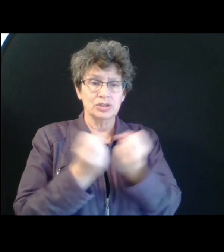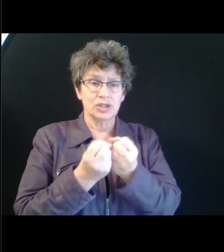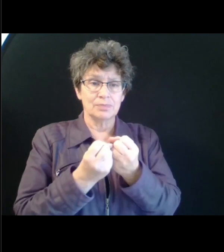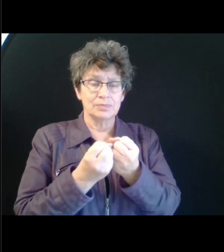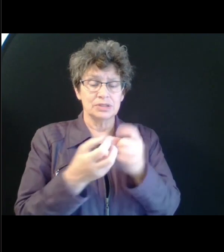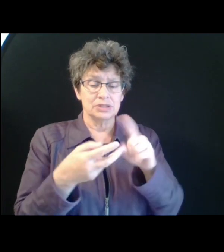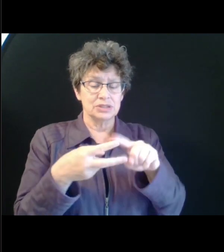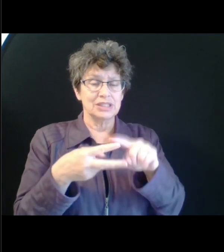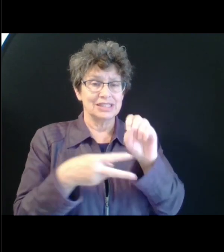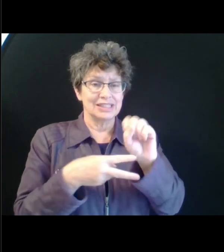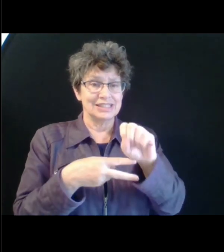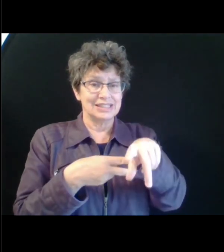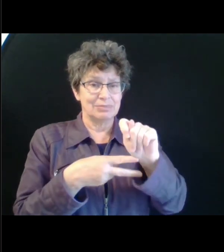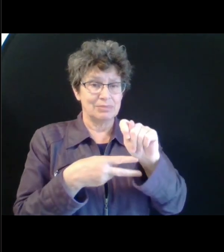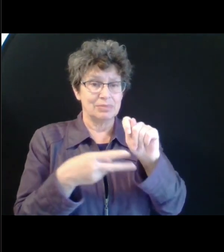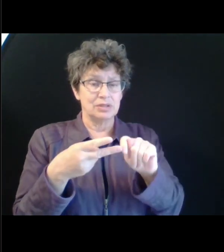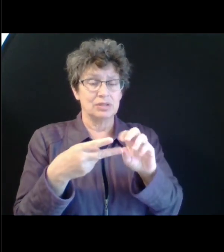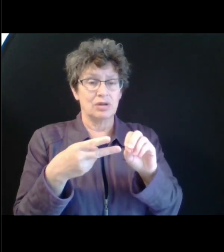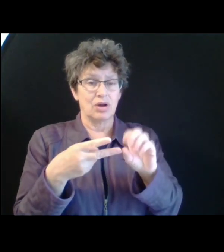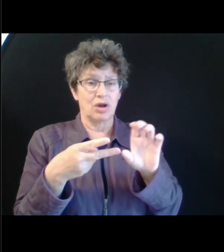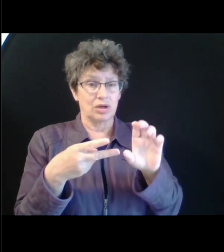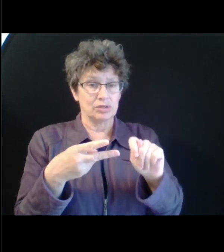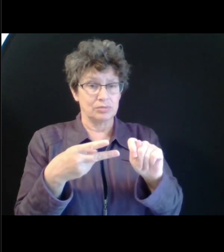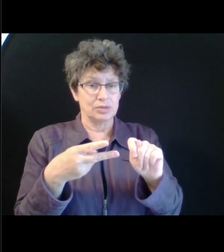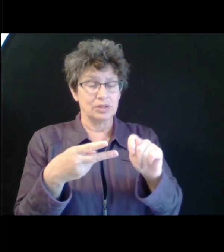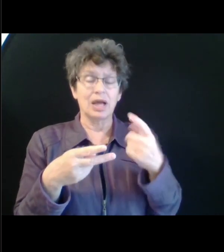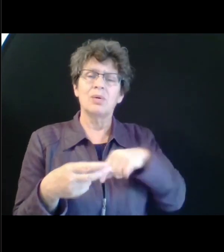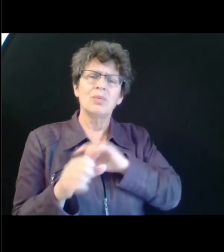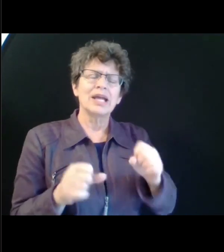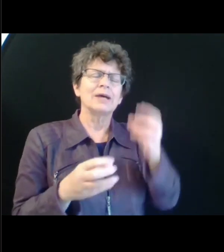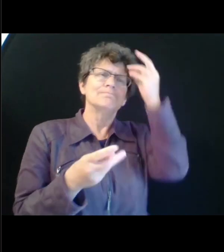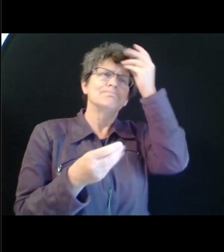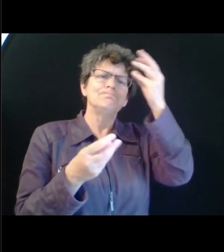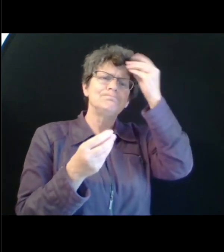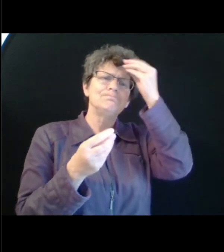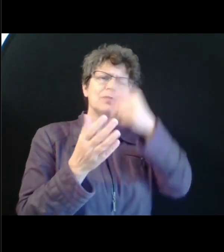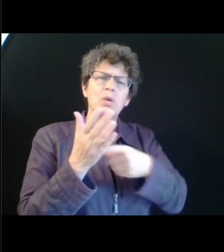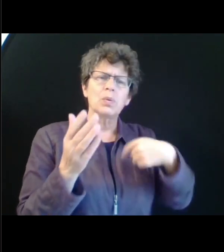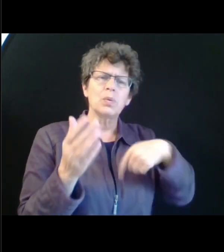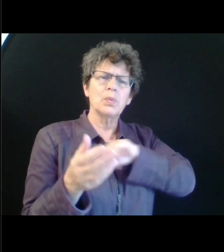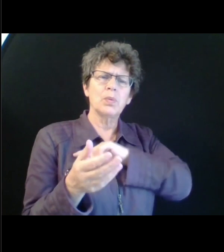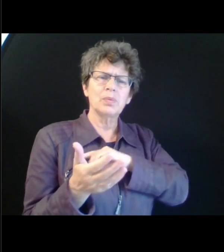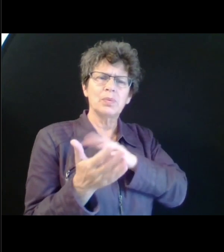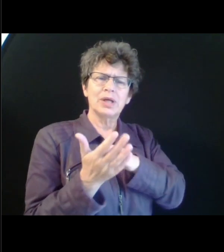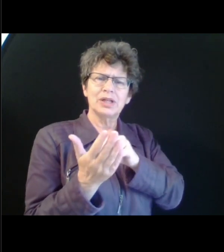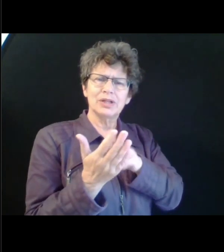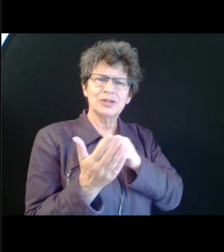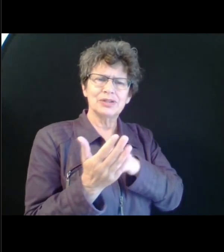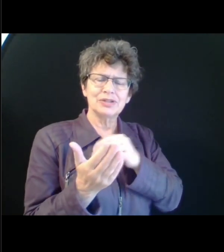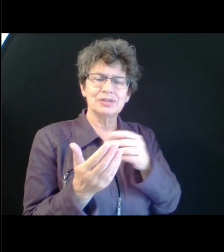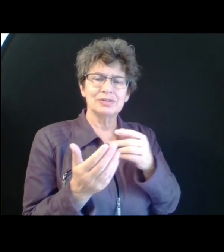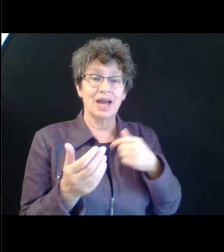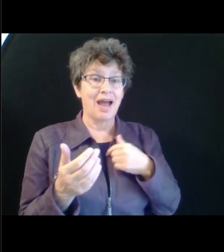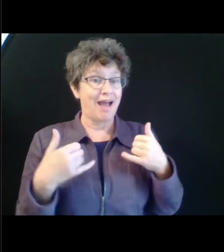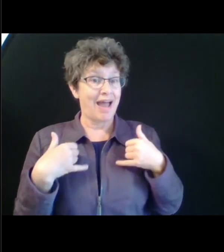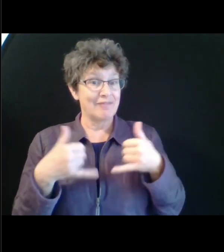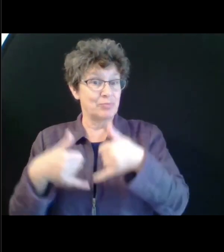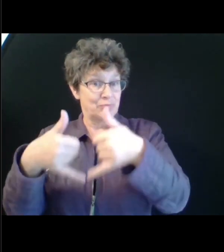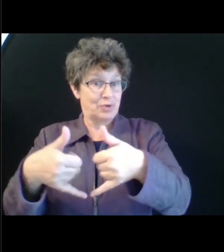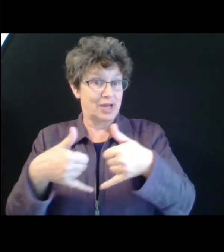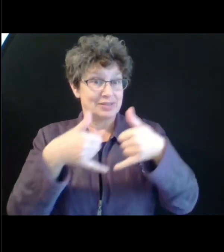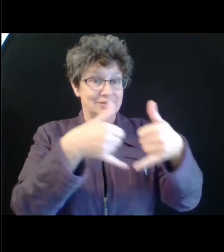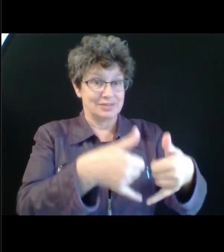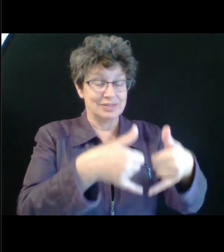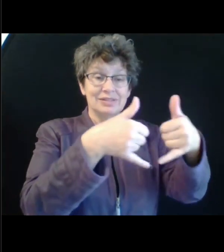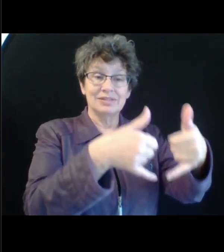that we can reflect on what we've learned so far. I have some prizes to give away that will be mailed to you